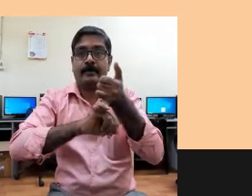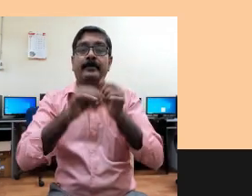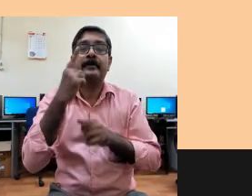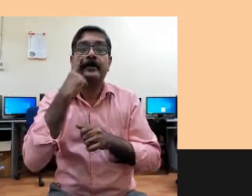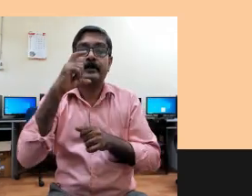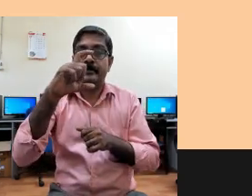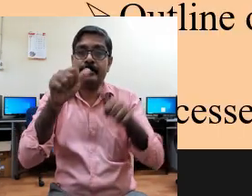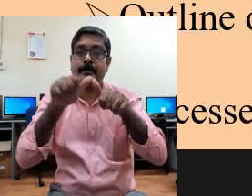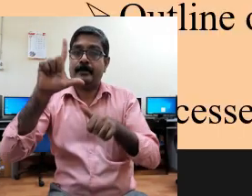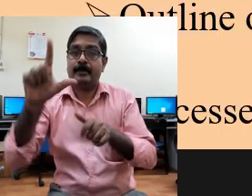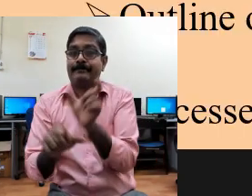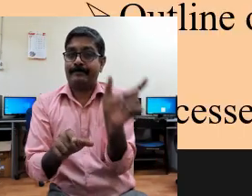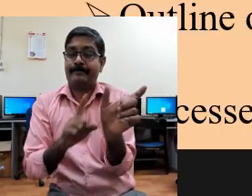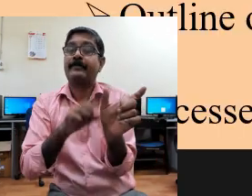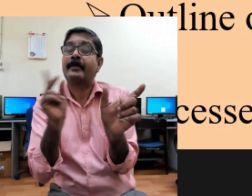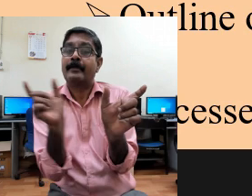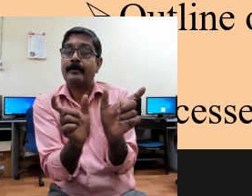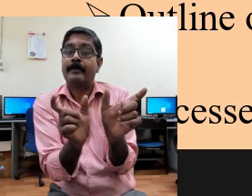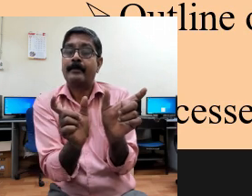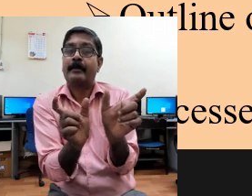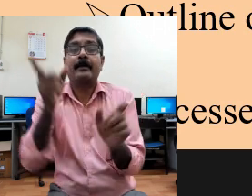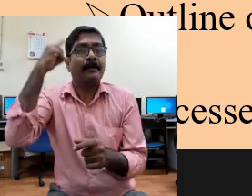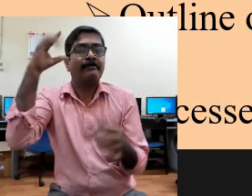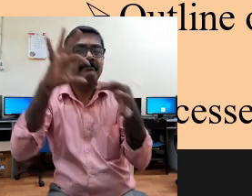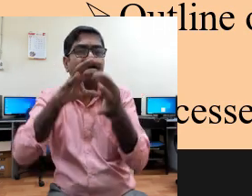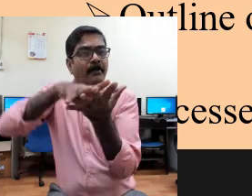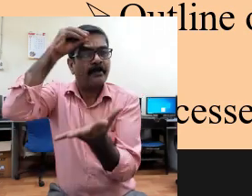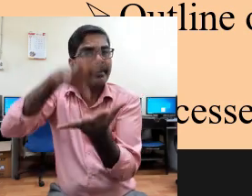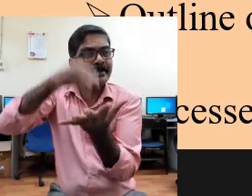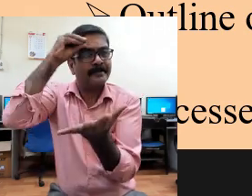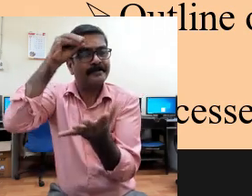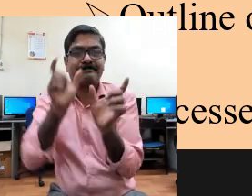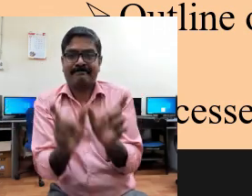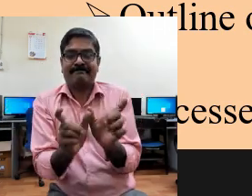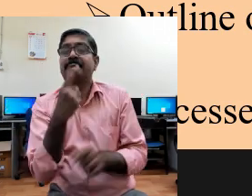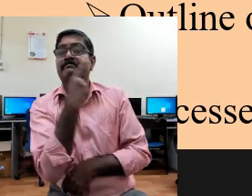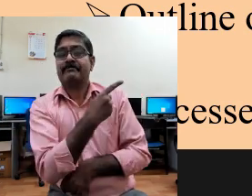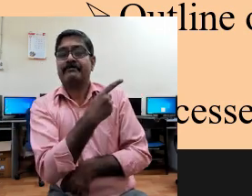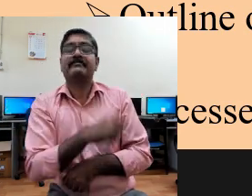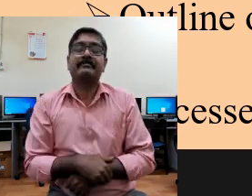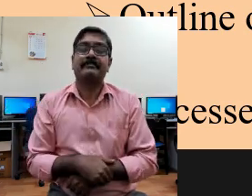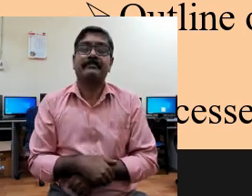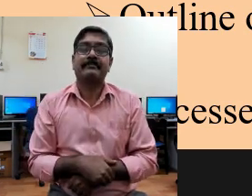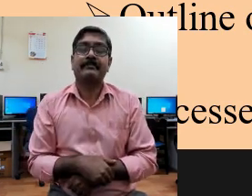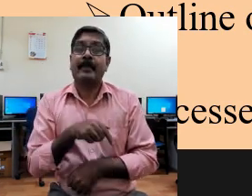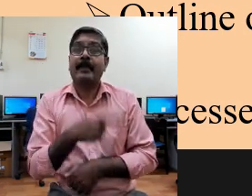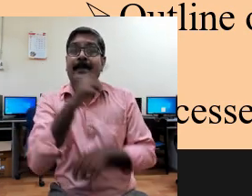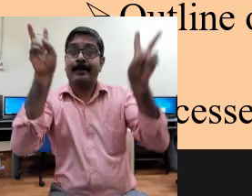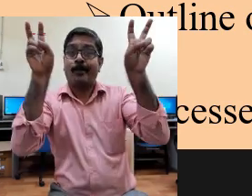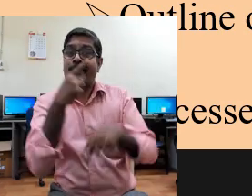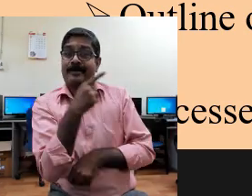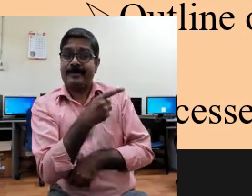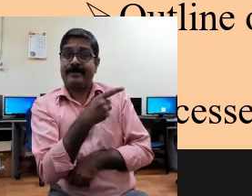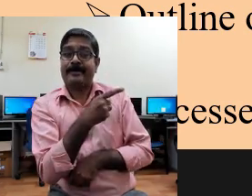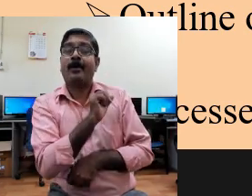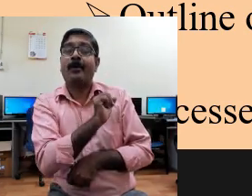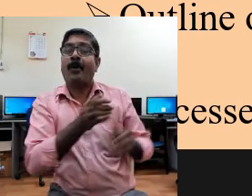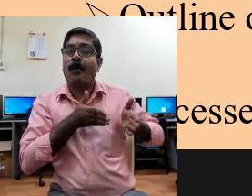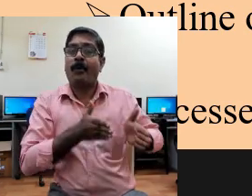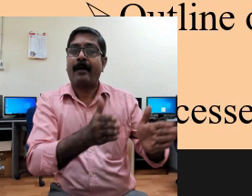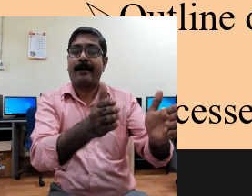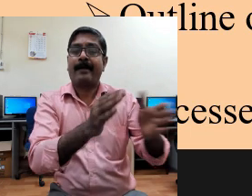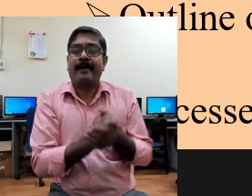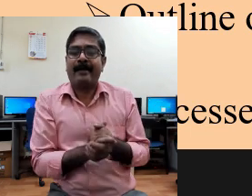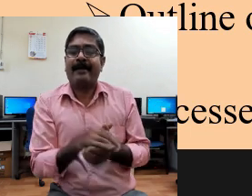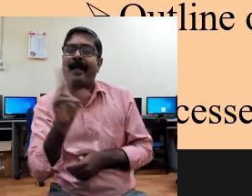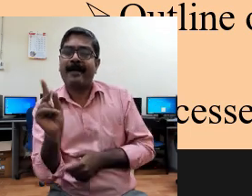conditioning. We'll also be covering the Pavlov's experiment, the steps in classical conditioning, the outline of